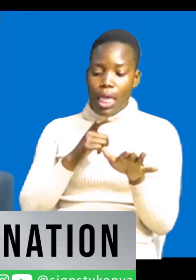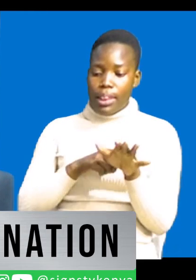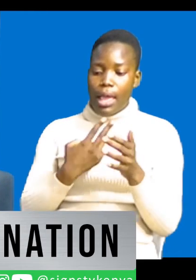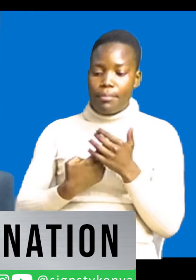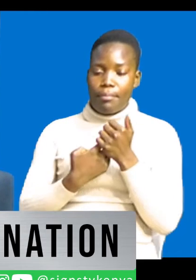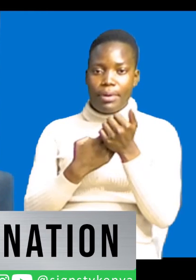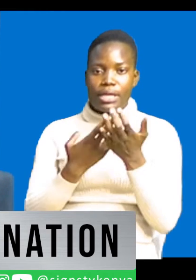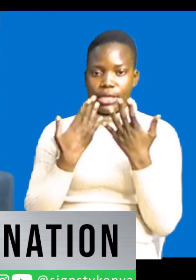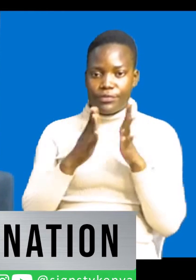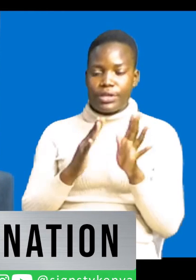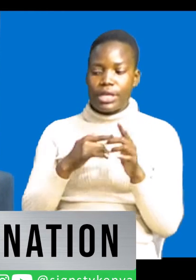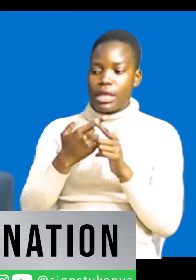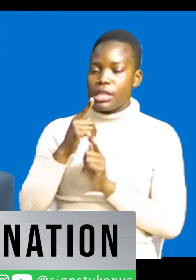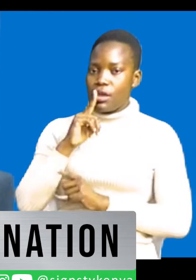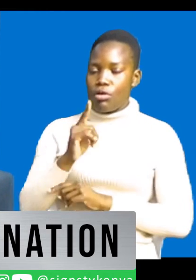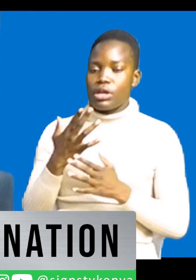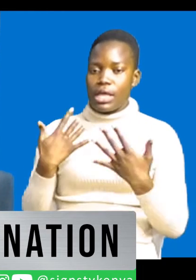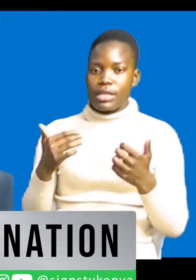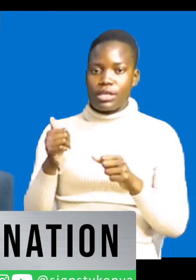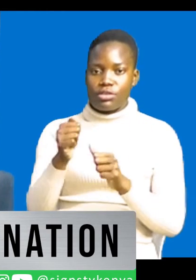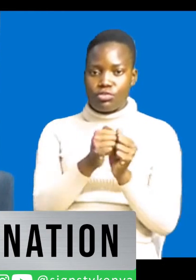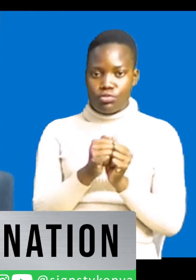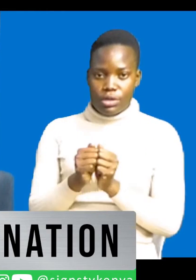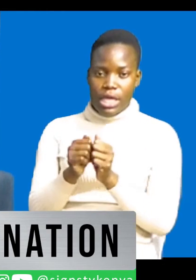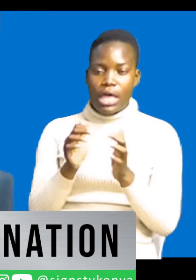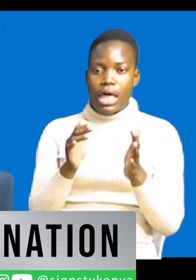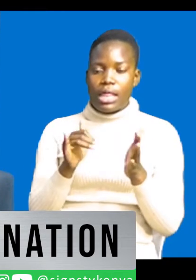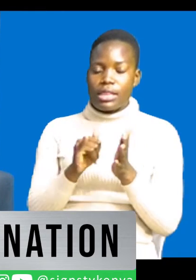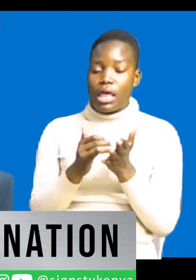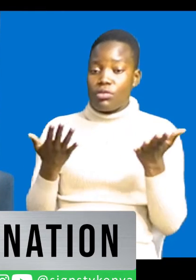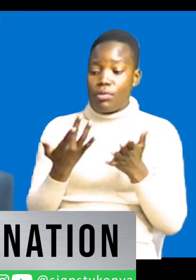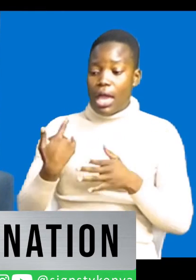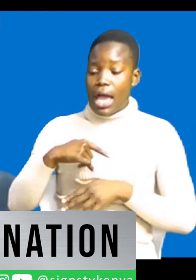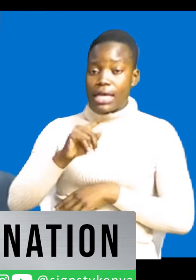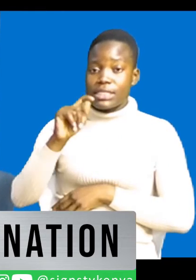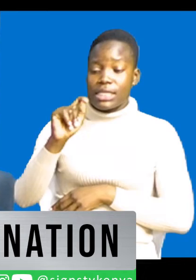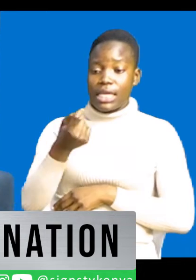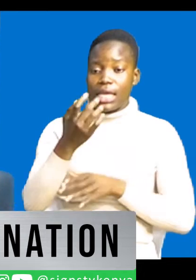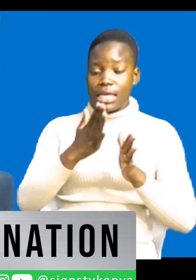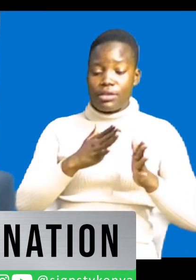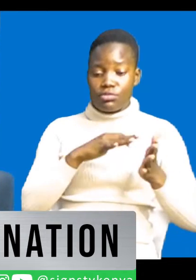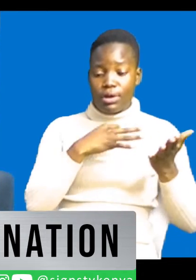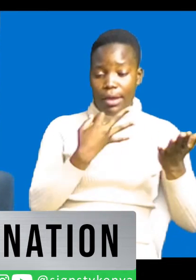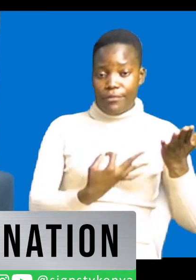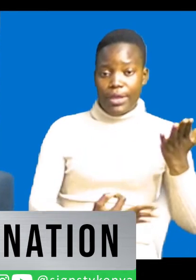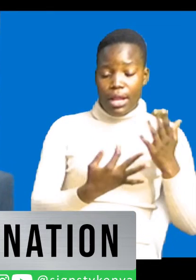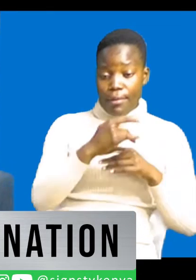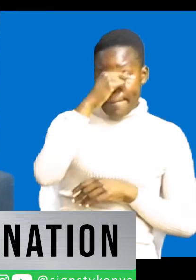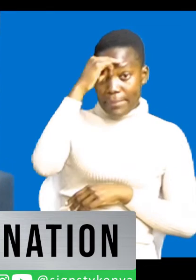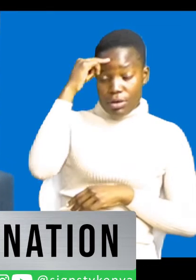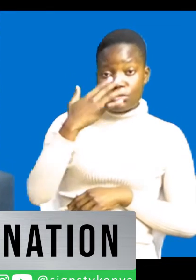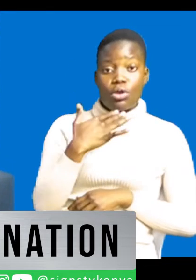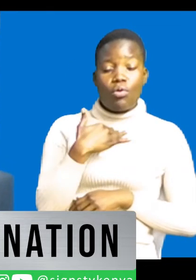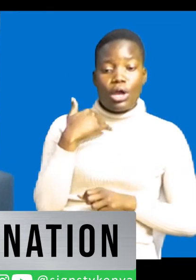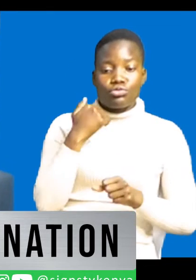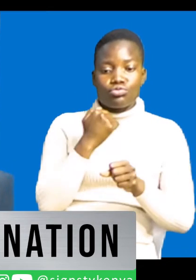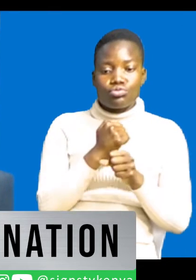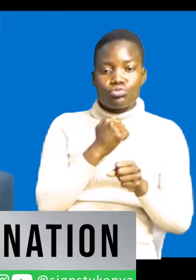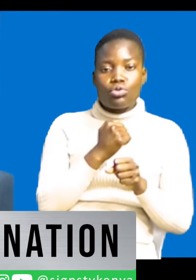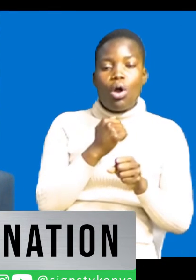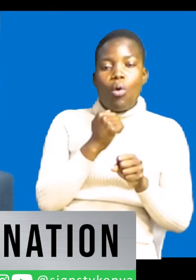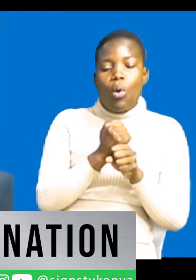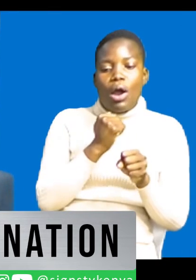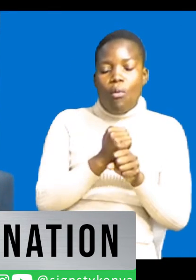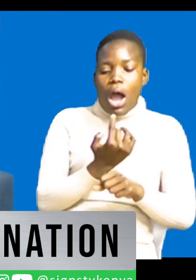Wakishashikana pamoja, they order things together. That is where we fail as Kenyans when it comes to business. Because you want to do a whole container